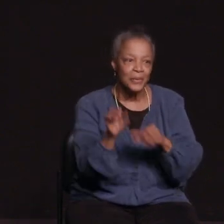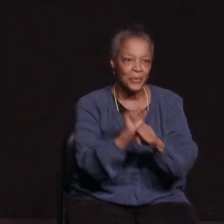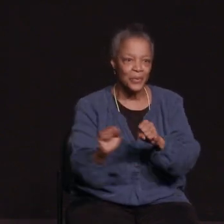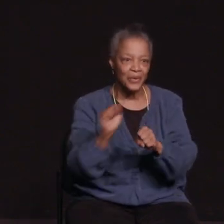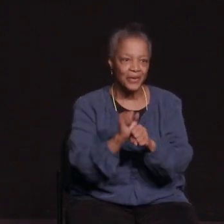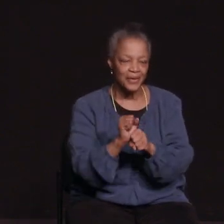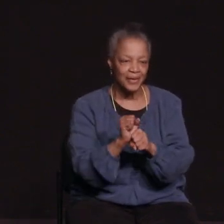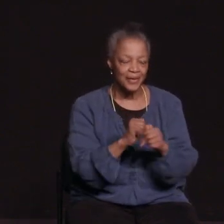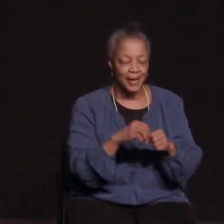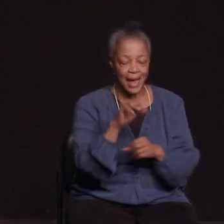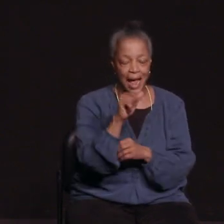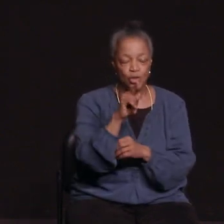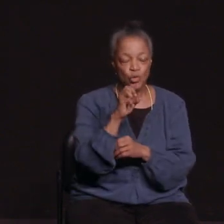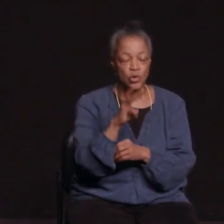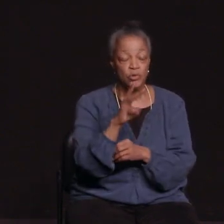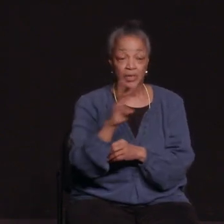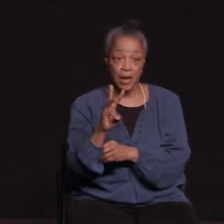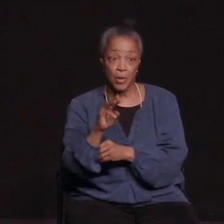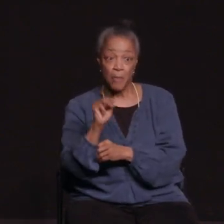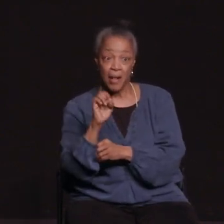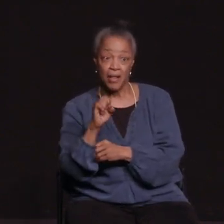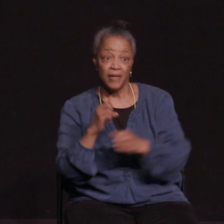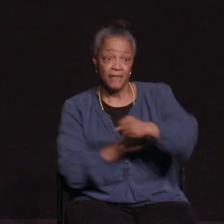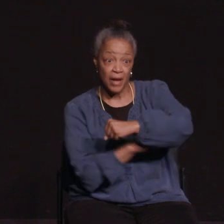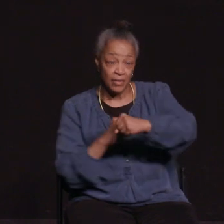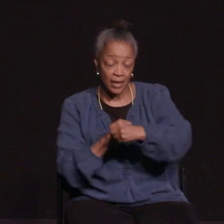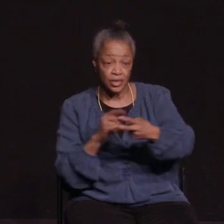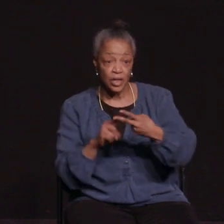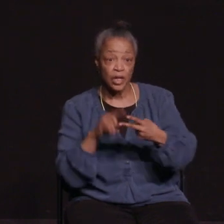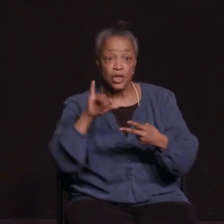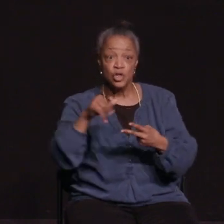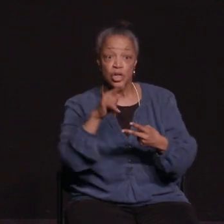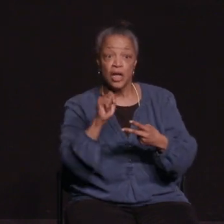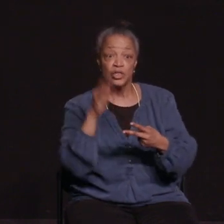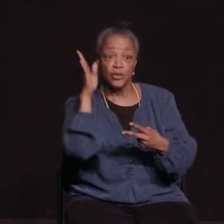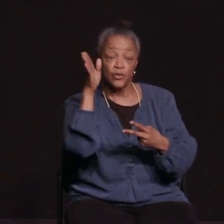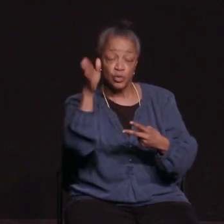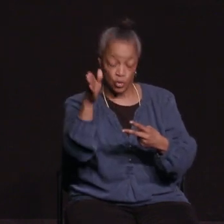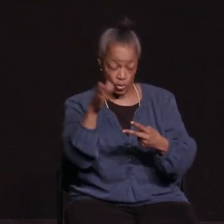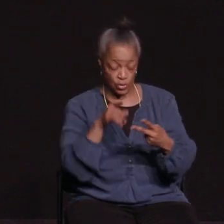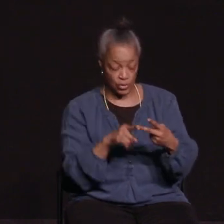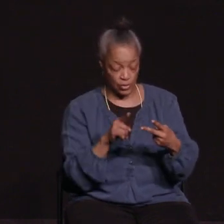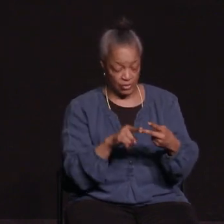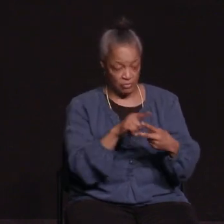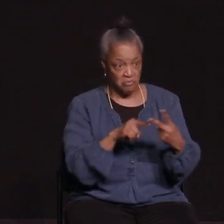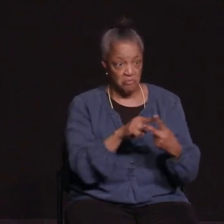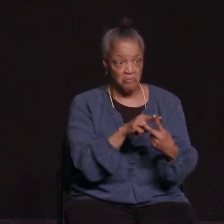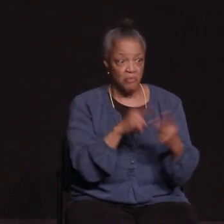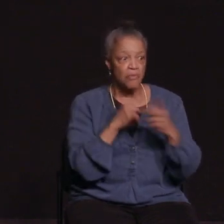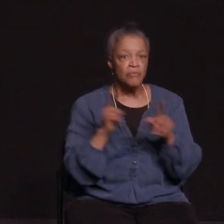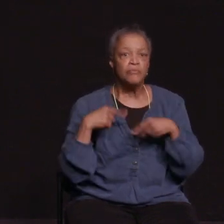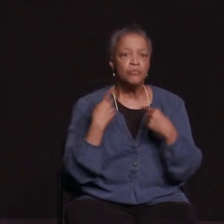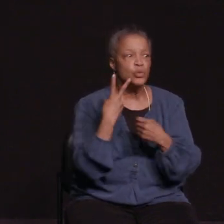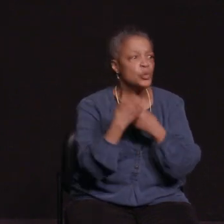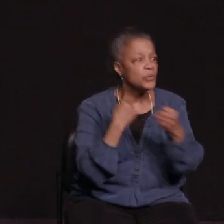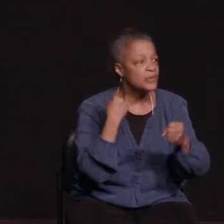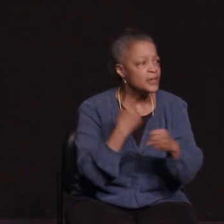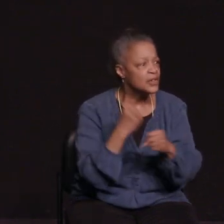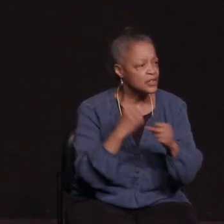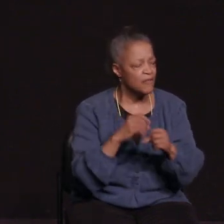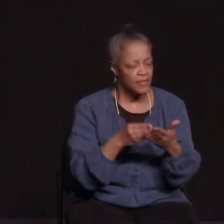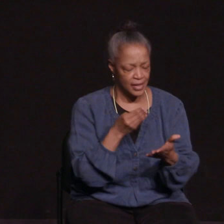the Andrew W. Mellon Foundation's Just Futures Initiative, we have, over the course of the first 2 years of this